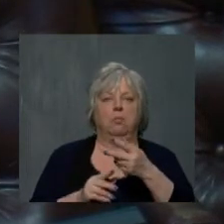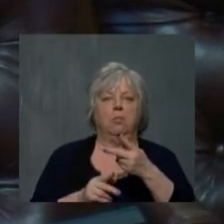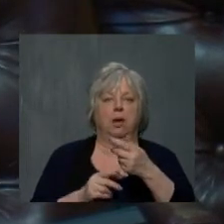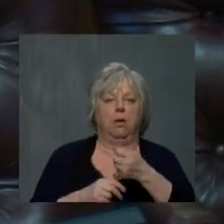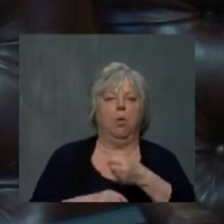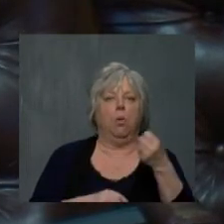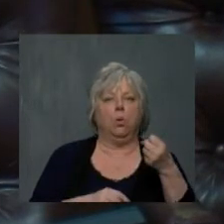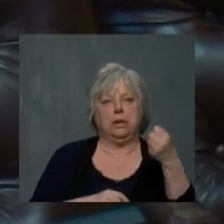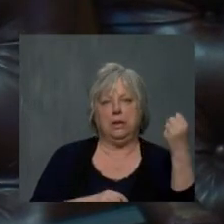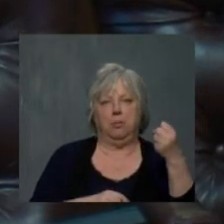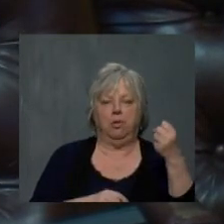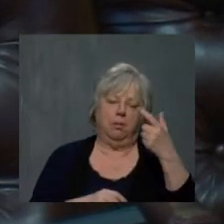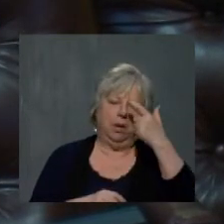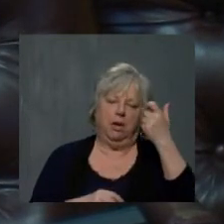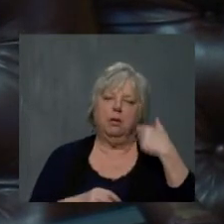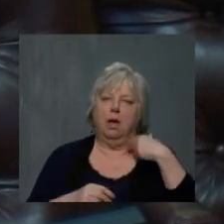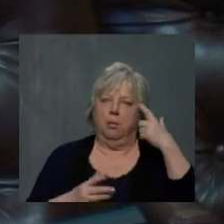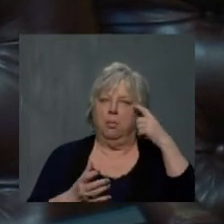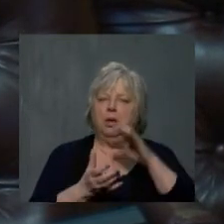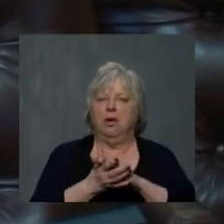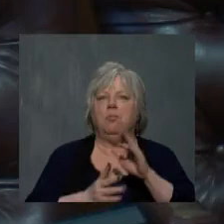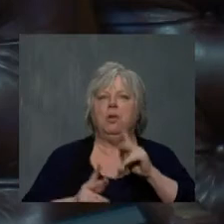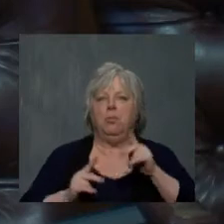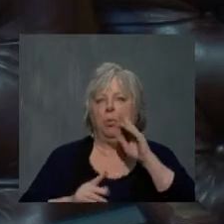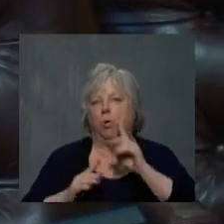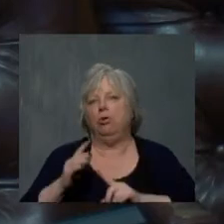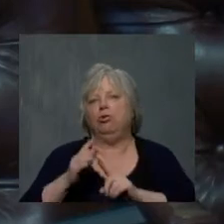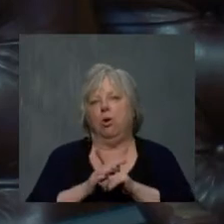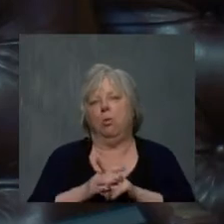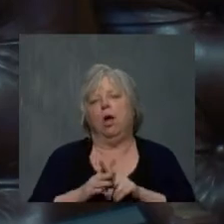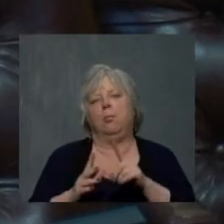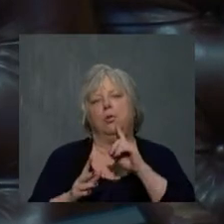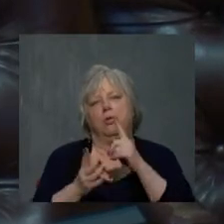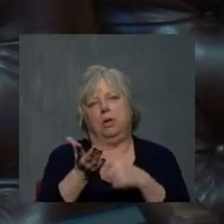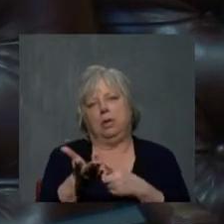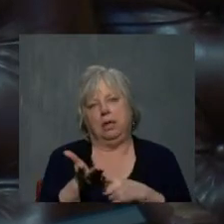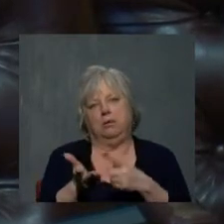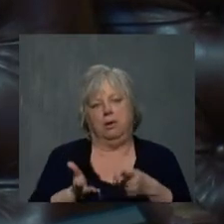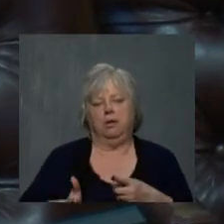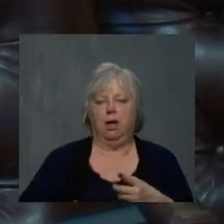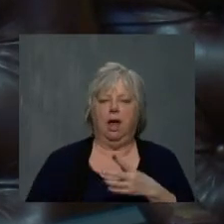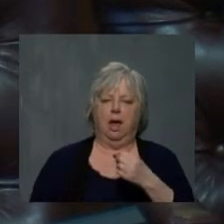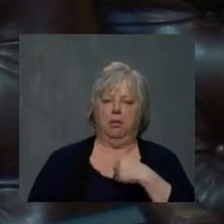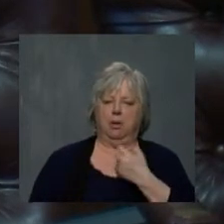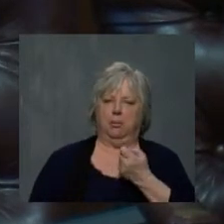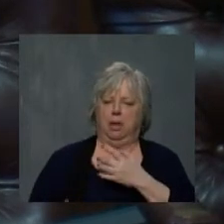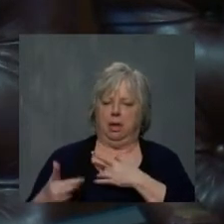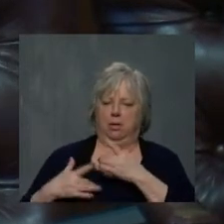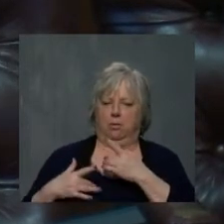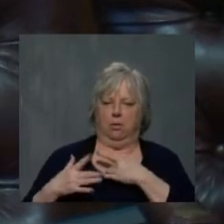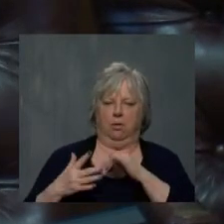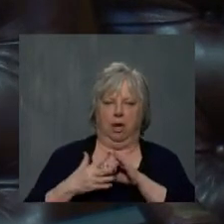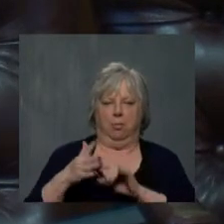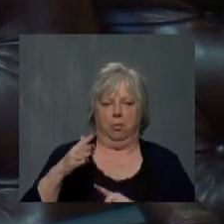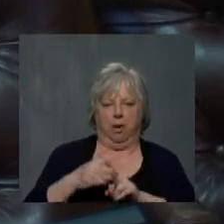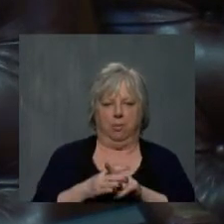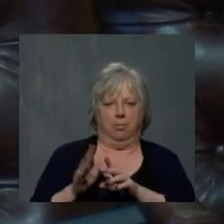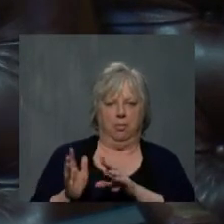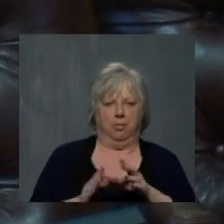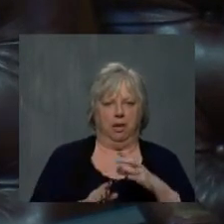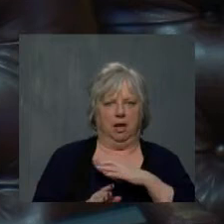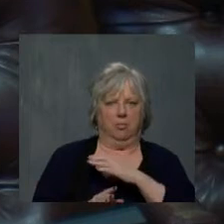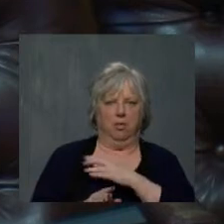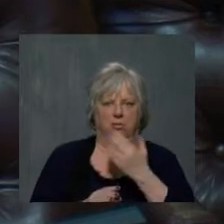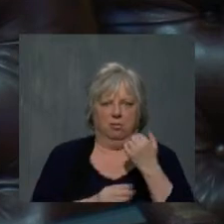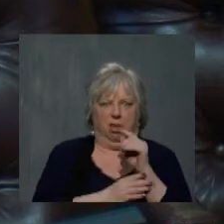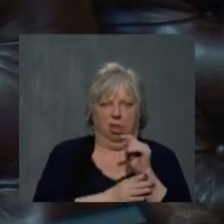will want to talk about it. I'm also a little bit concerned that it came up on Thursday at the Planning Commission and now it's coming